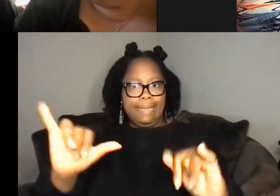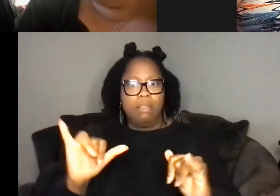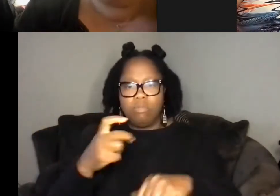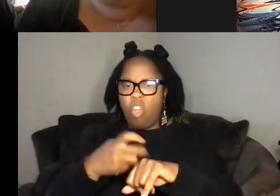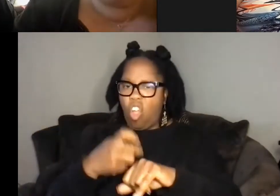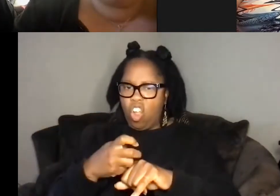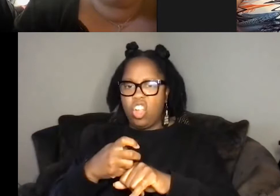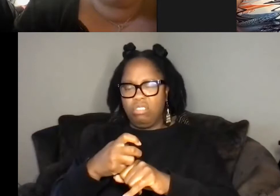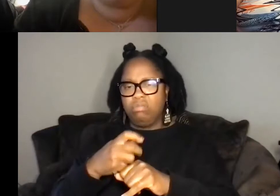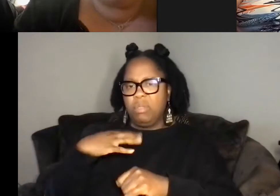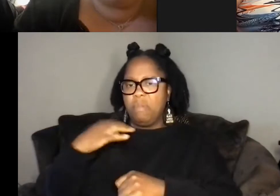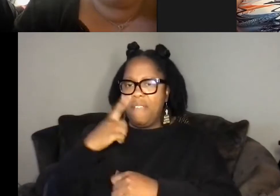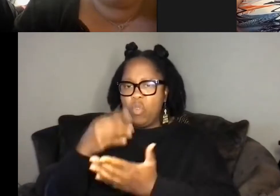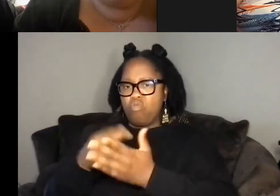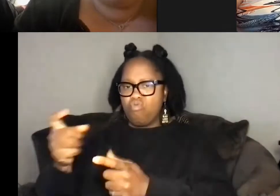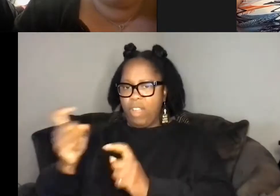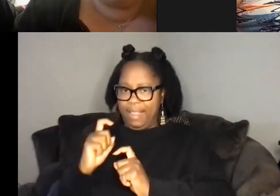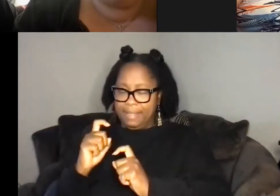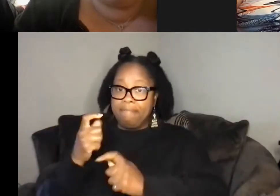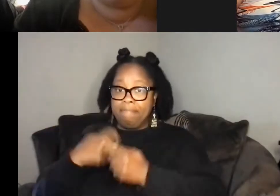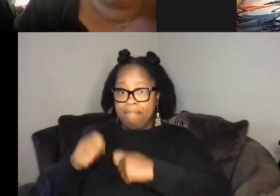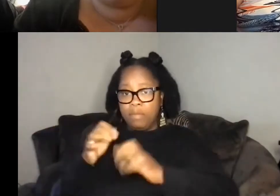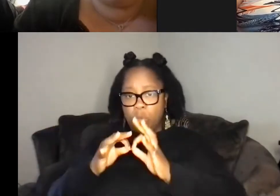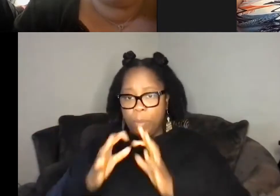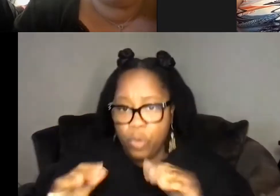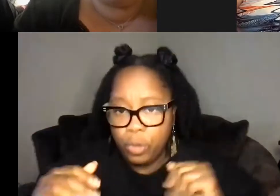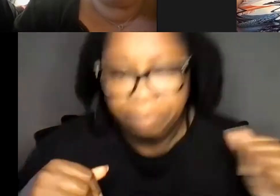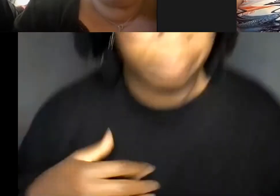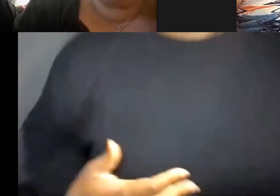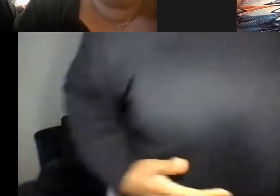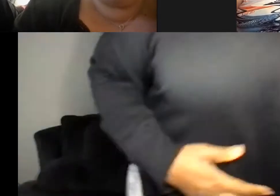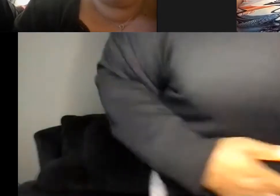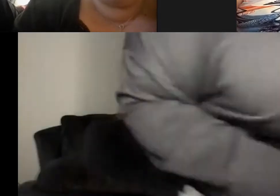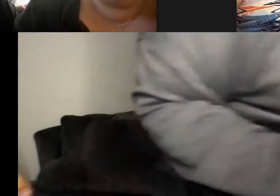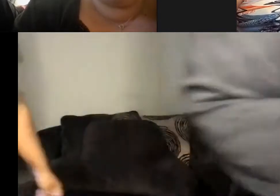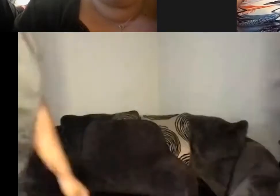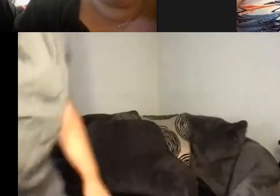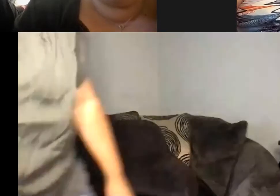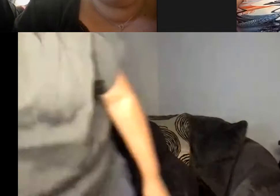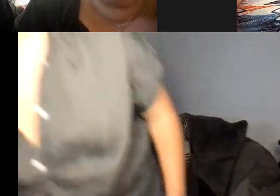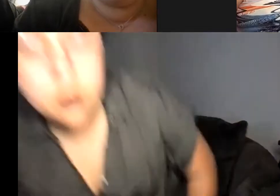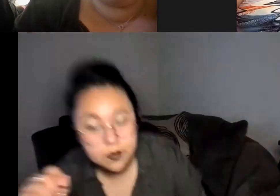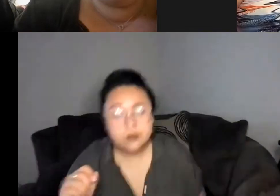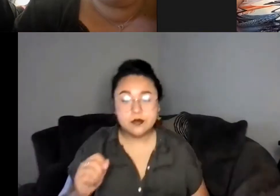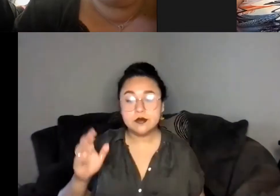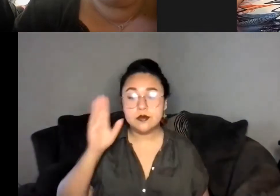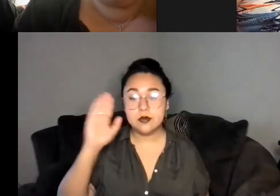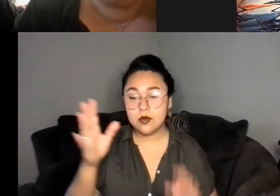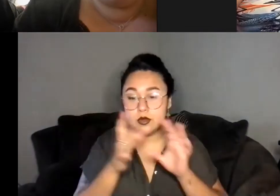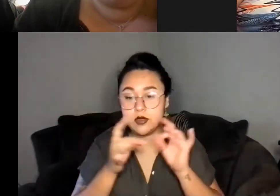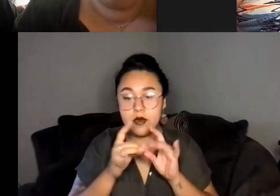funding. Well, I will say too, for individuals who may be watching or people who have connections that might want to support the work that FLAIR is